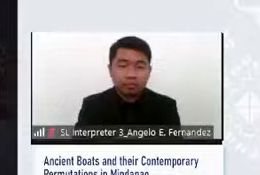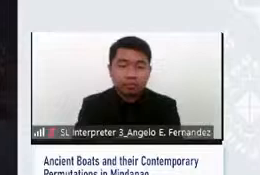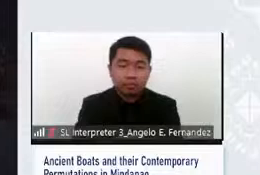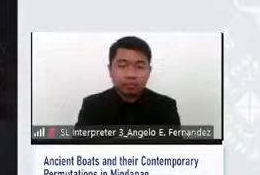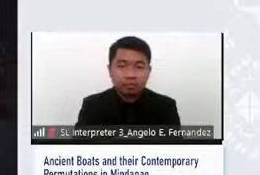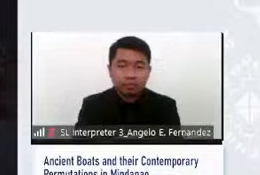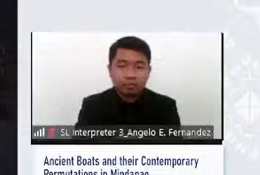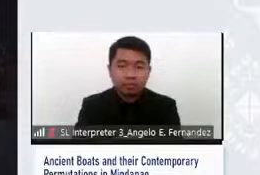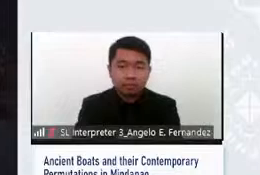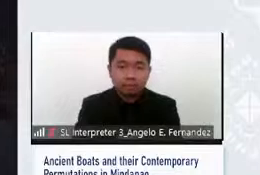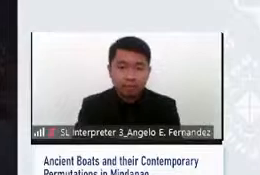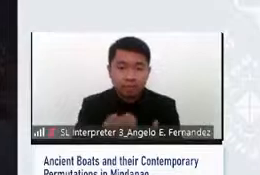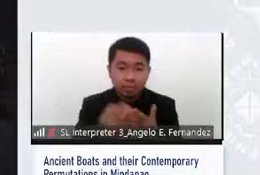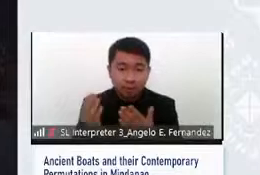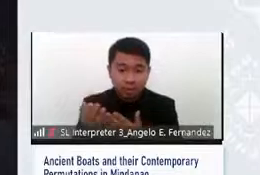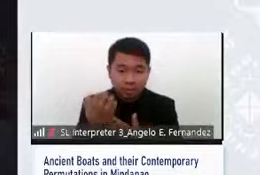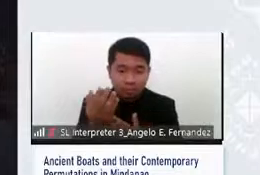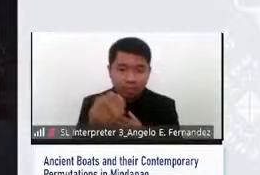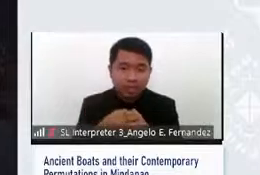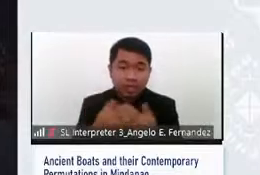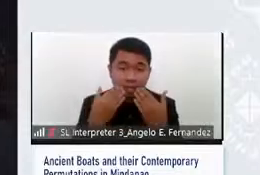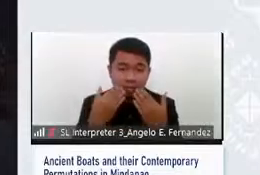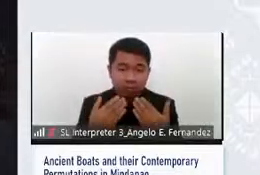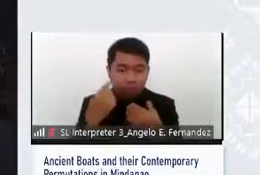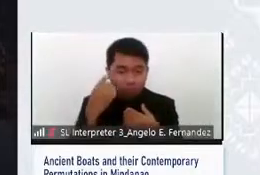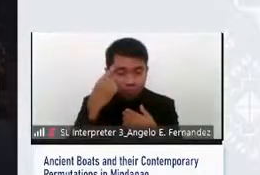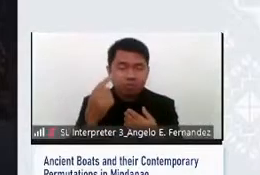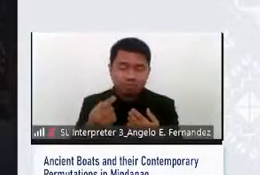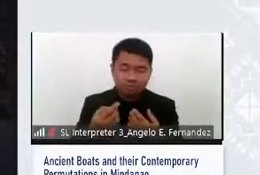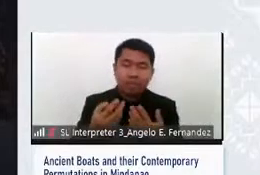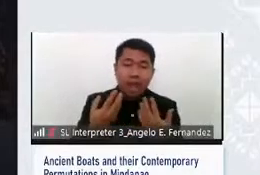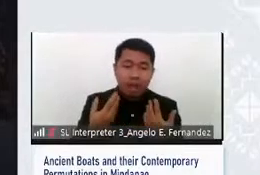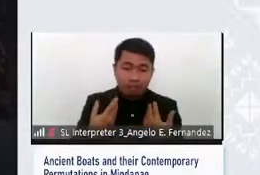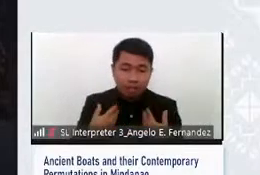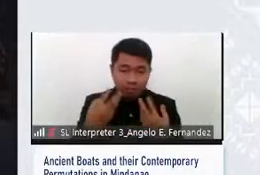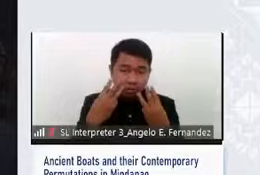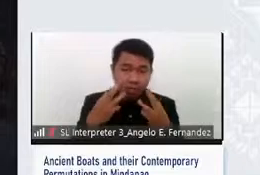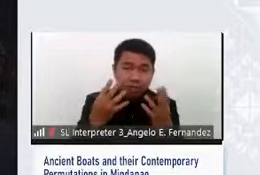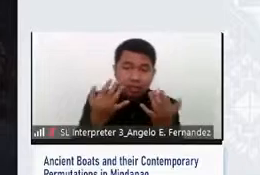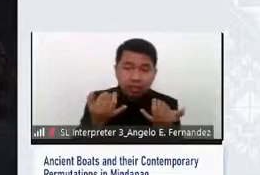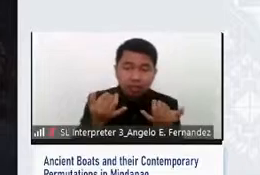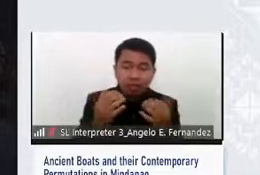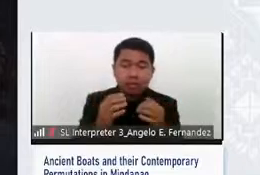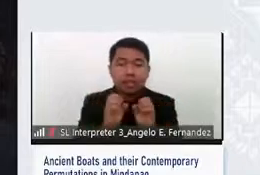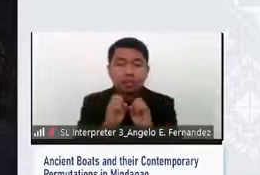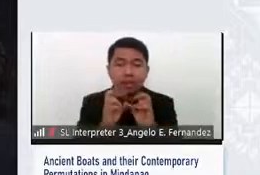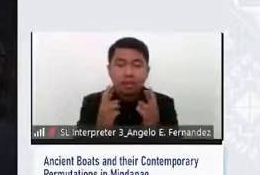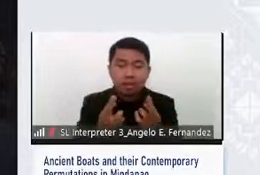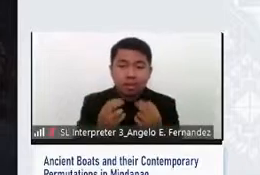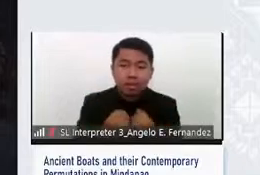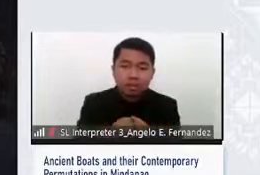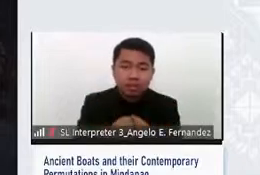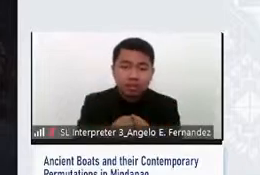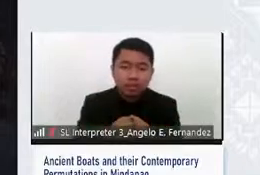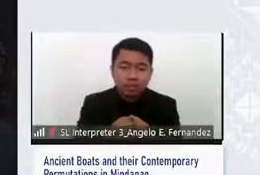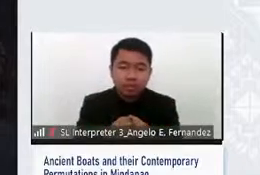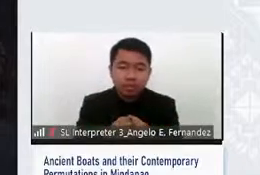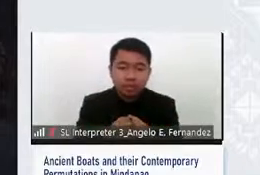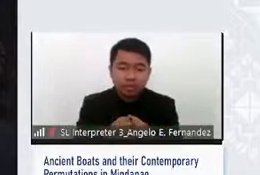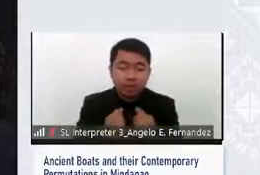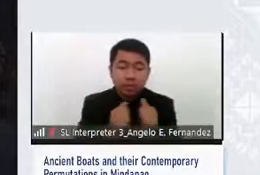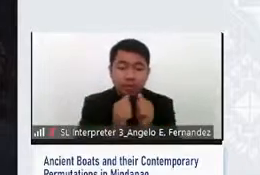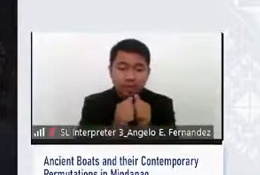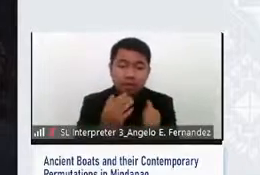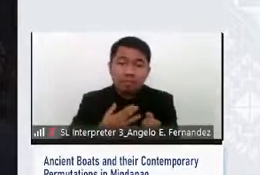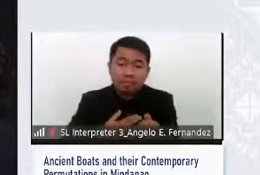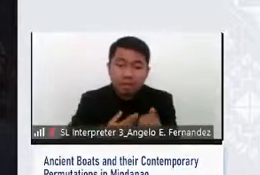Good morning, everyone. Thank you very much for taking the time to attend this webinar today. On behalf of my co-presenters, Dr.